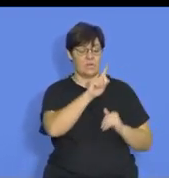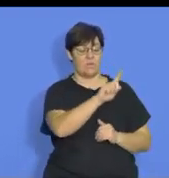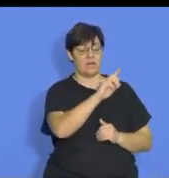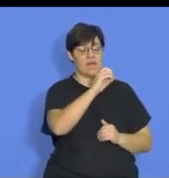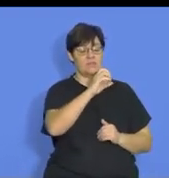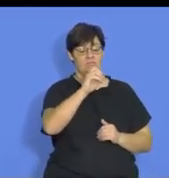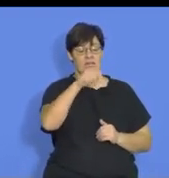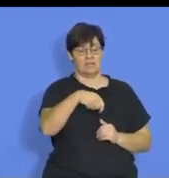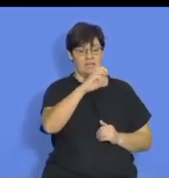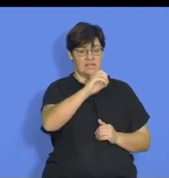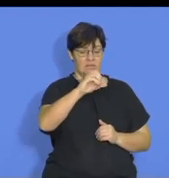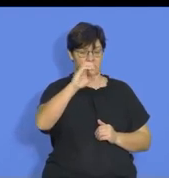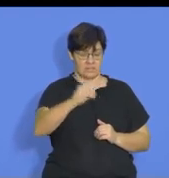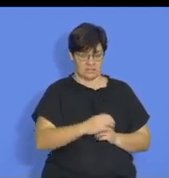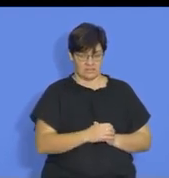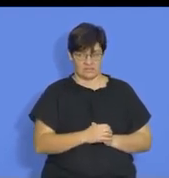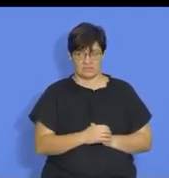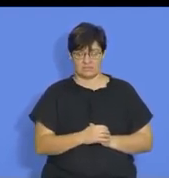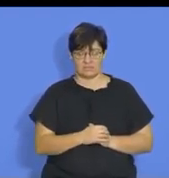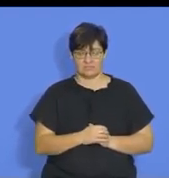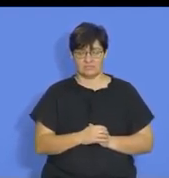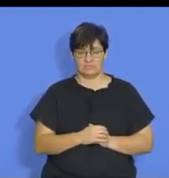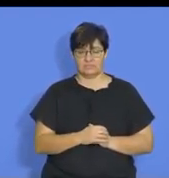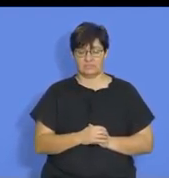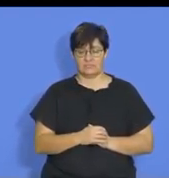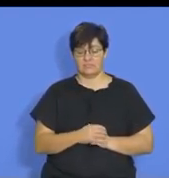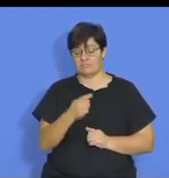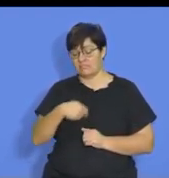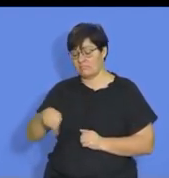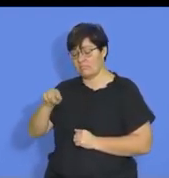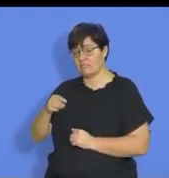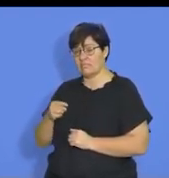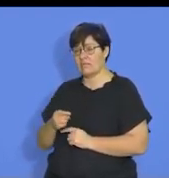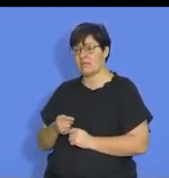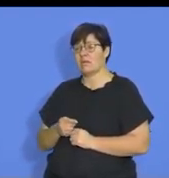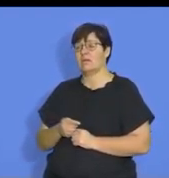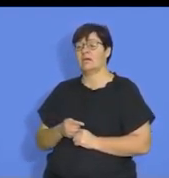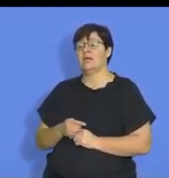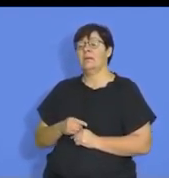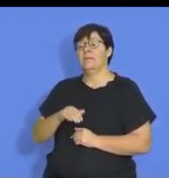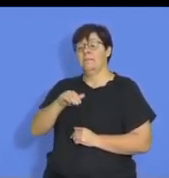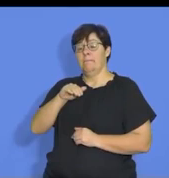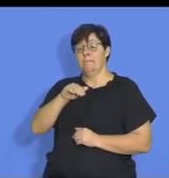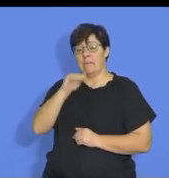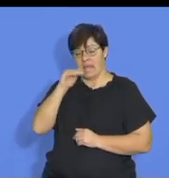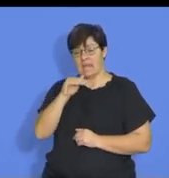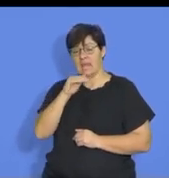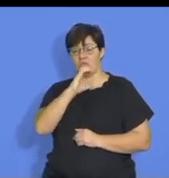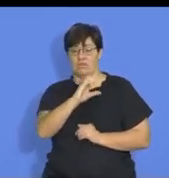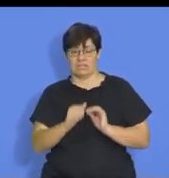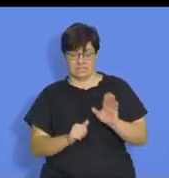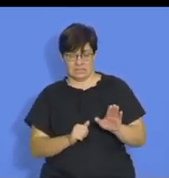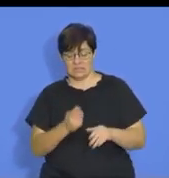balance decreases by 100,000. So obviously bank is being